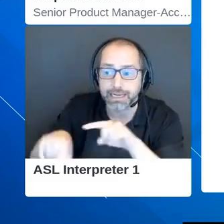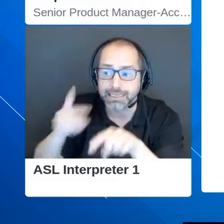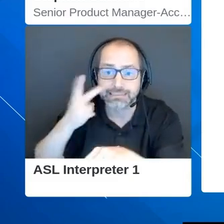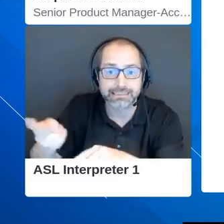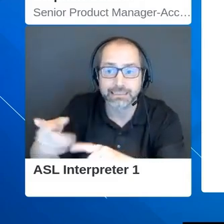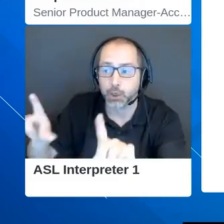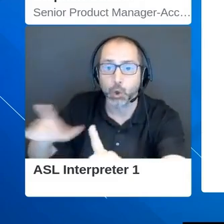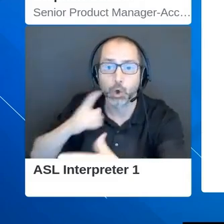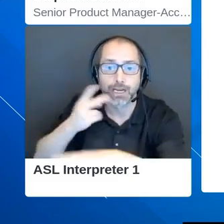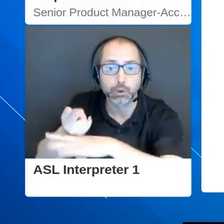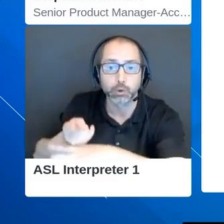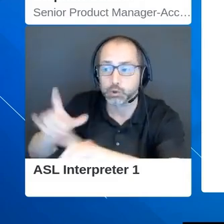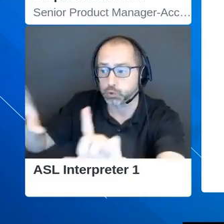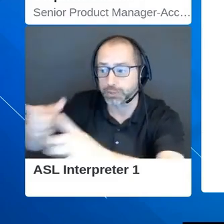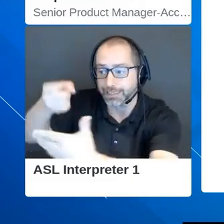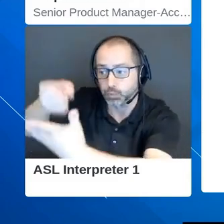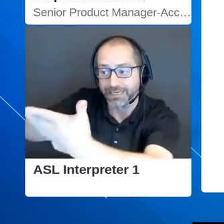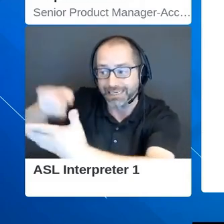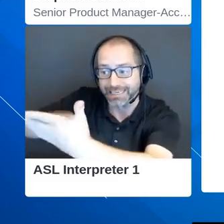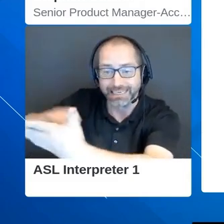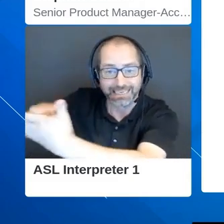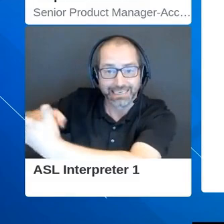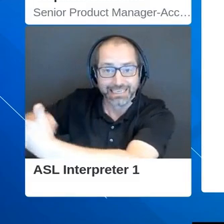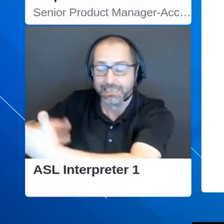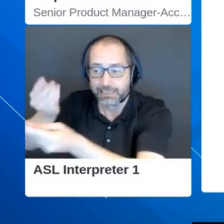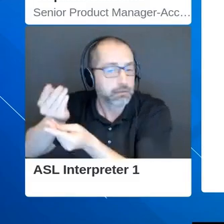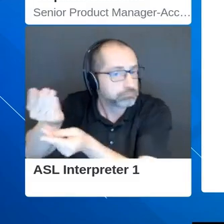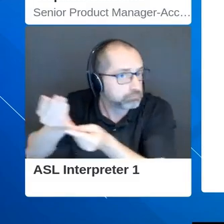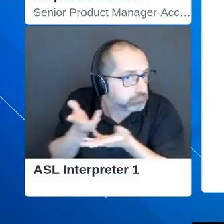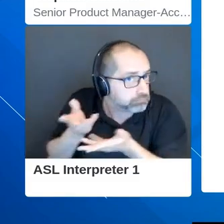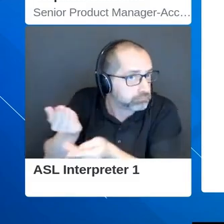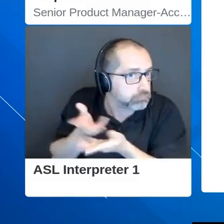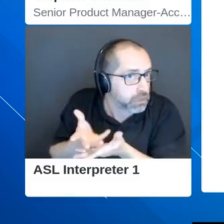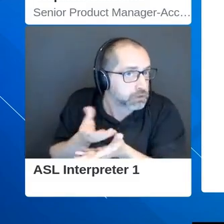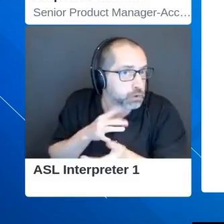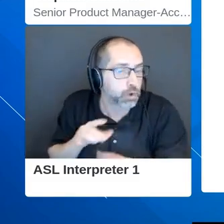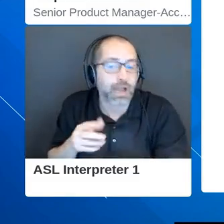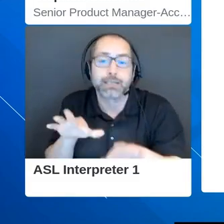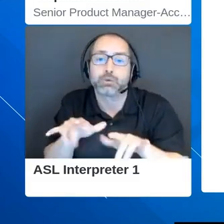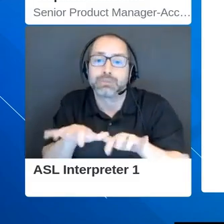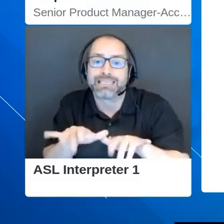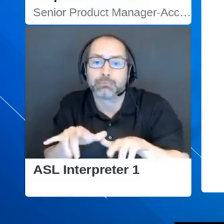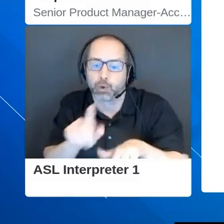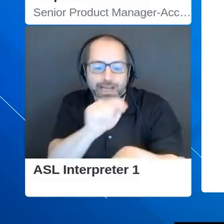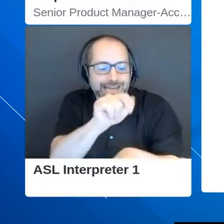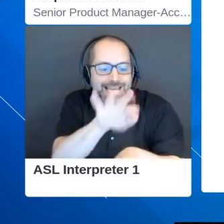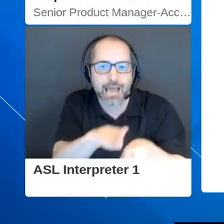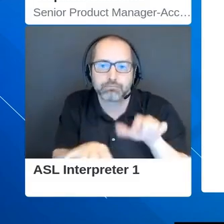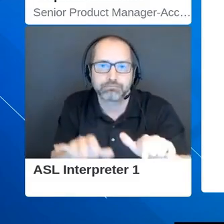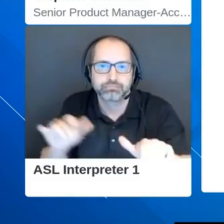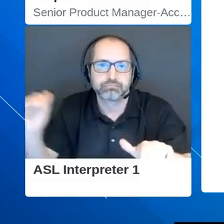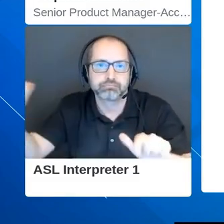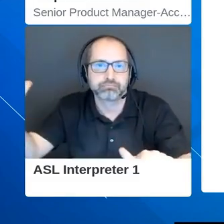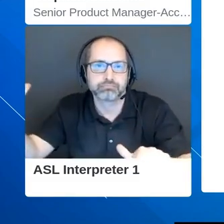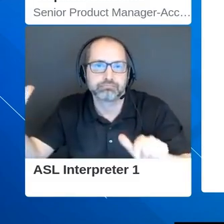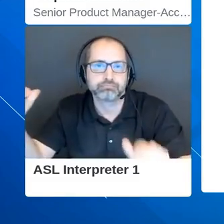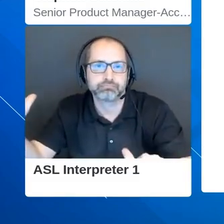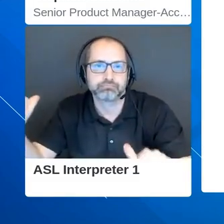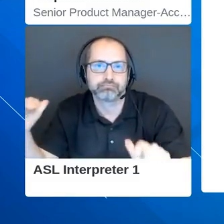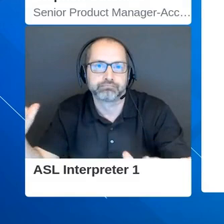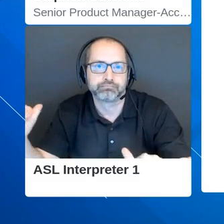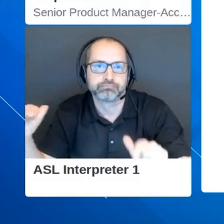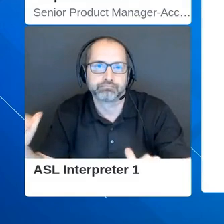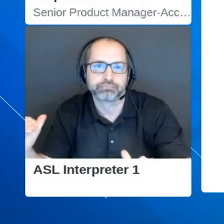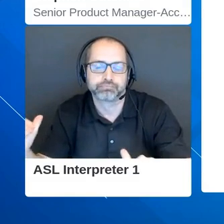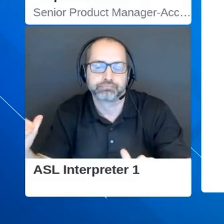screen reader, I use the keyboard to navigate through the page, and I tab to go to my controls, to go to my drop-down fields, to go to my links, my buttons, right, radio buttons.